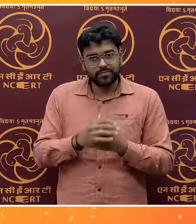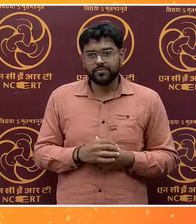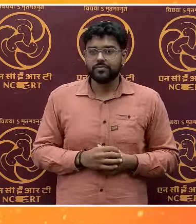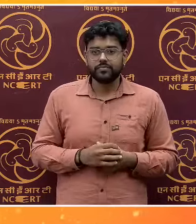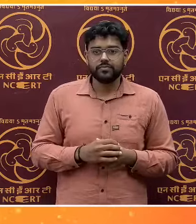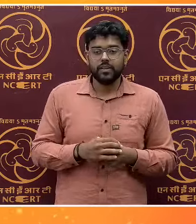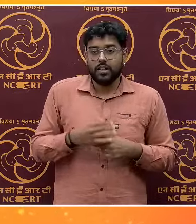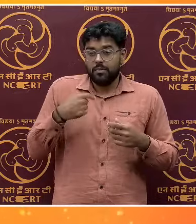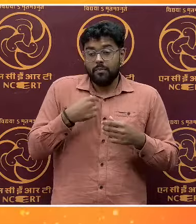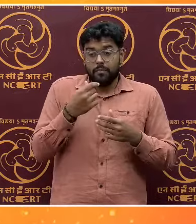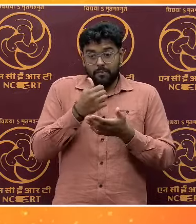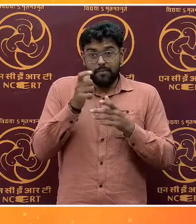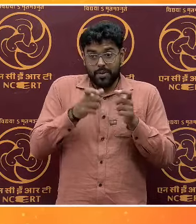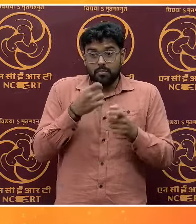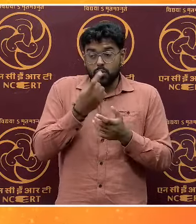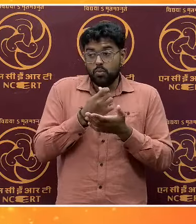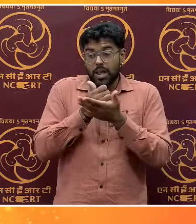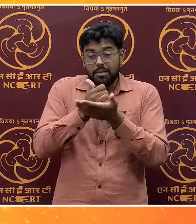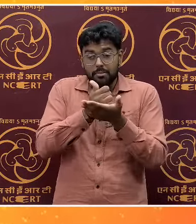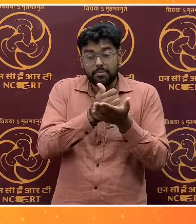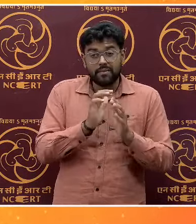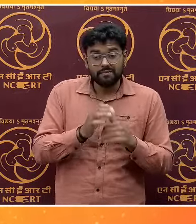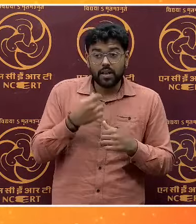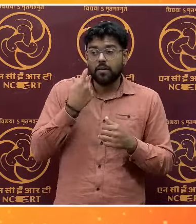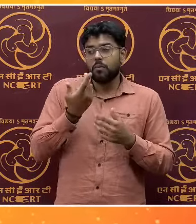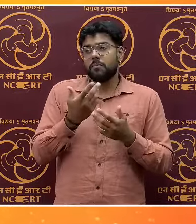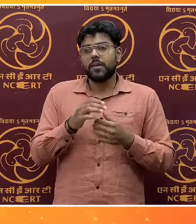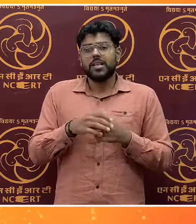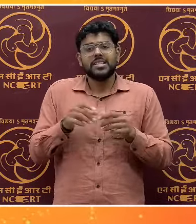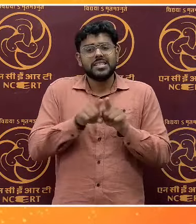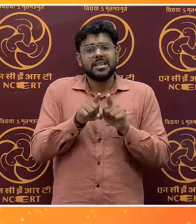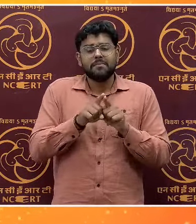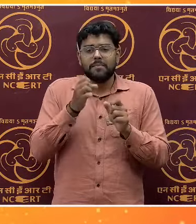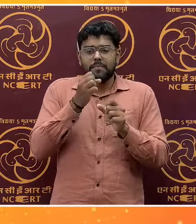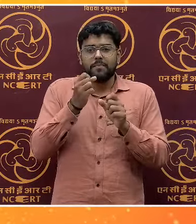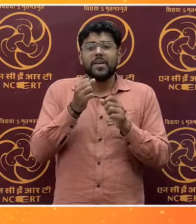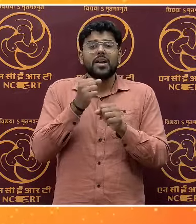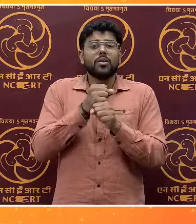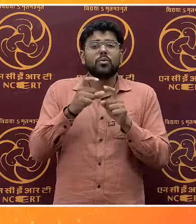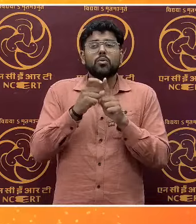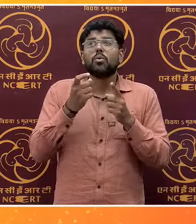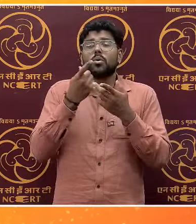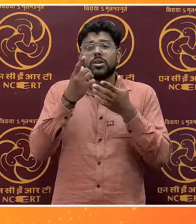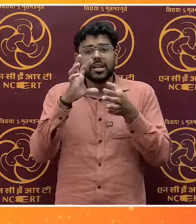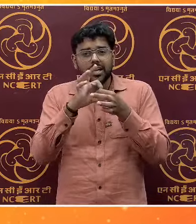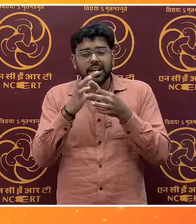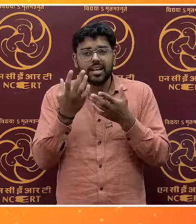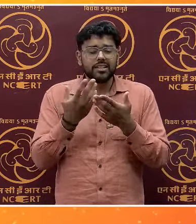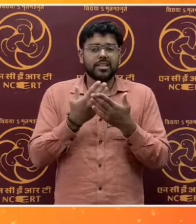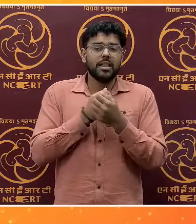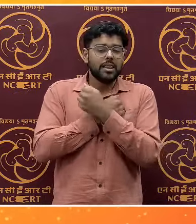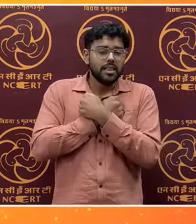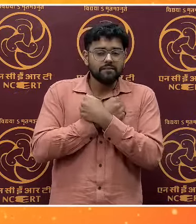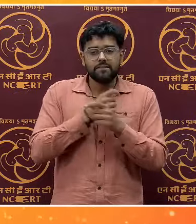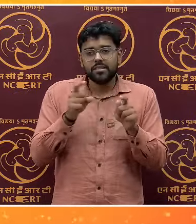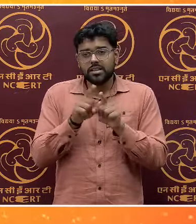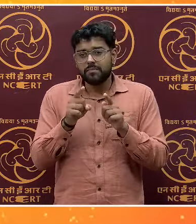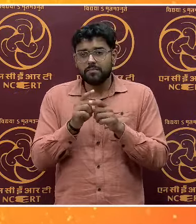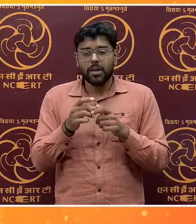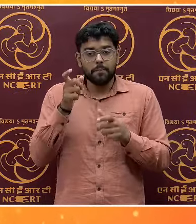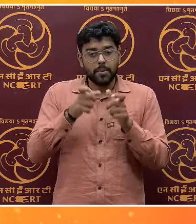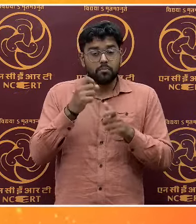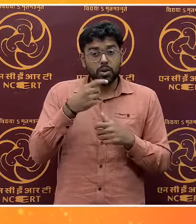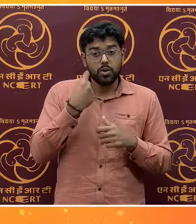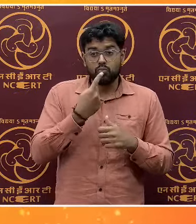us. And also, ma'am, prayers are the form of love that we send to the strangers and to the loved ones. Hmm. And if there is someone who